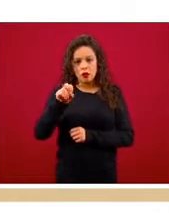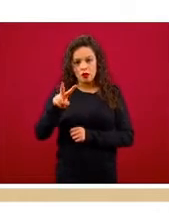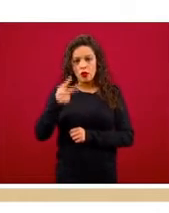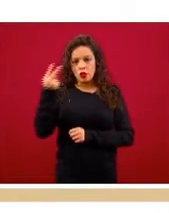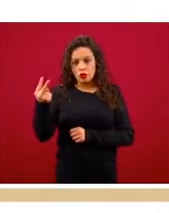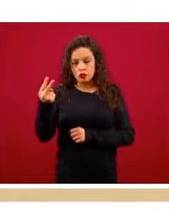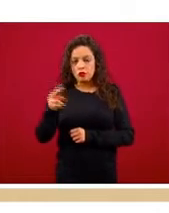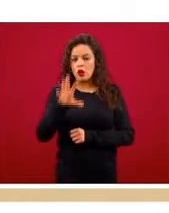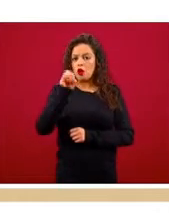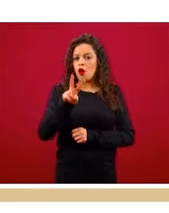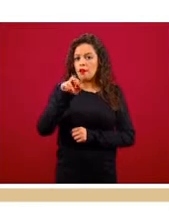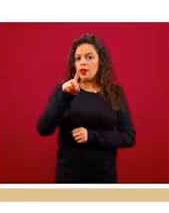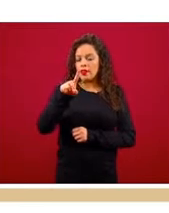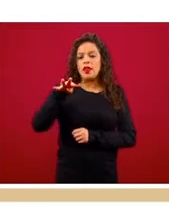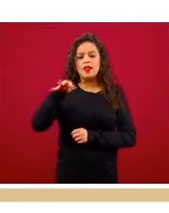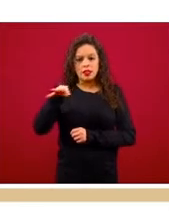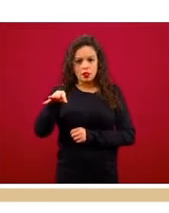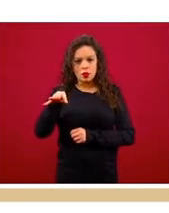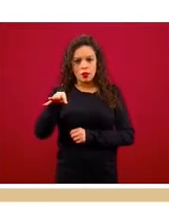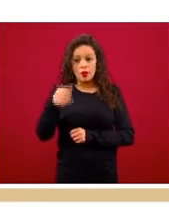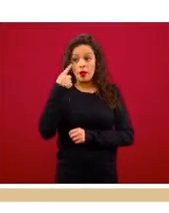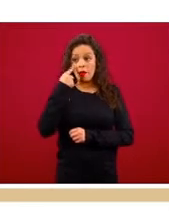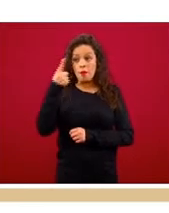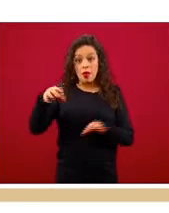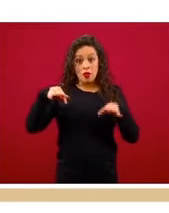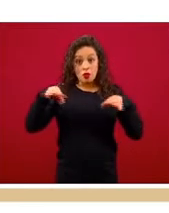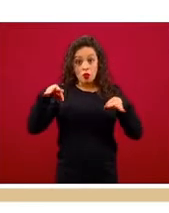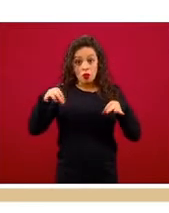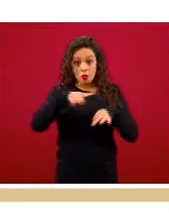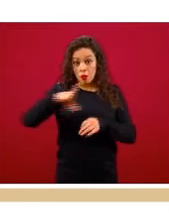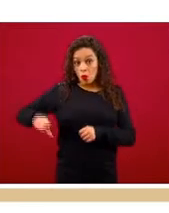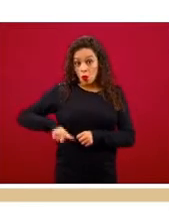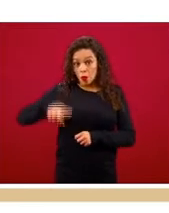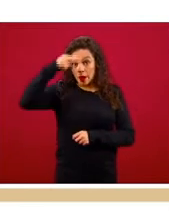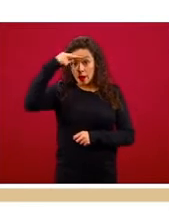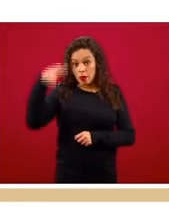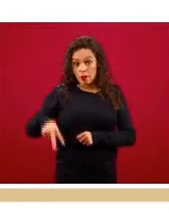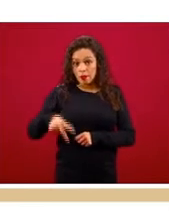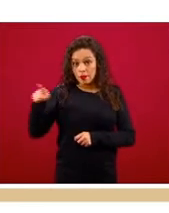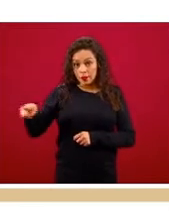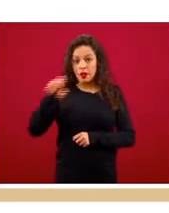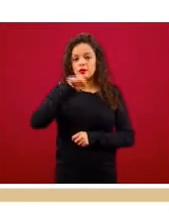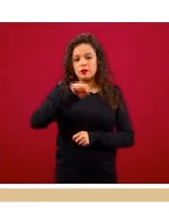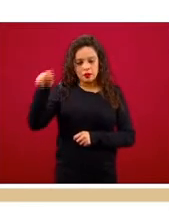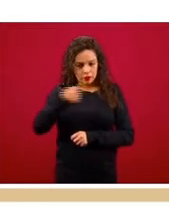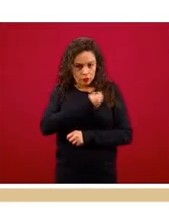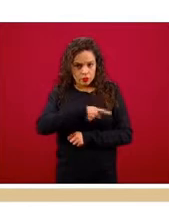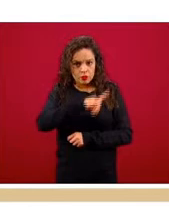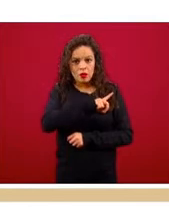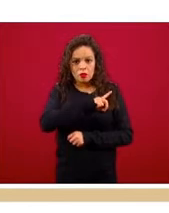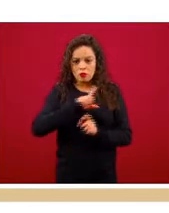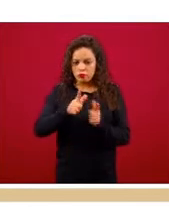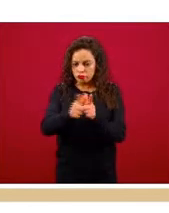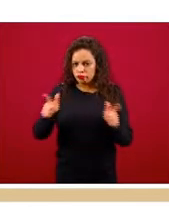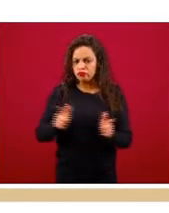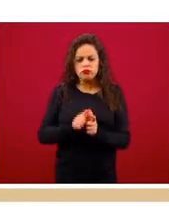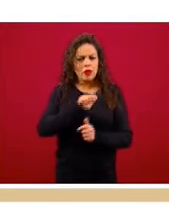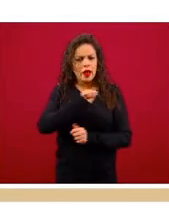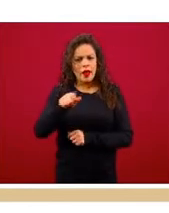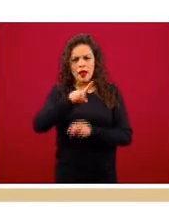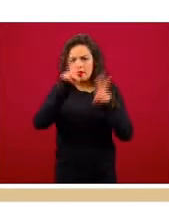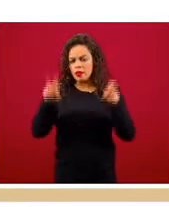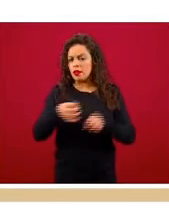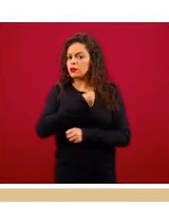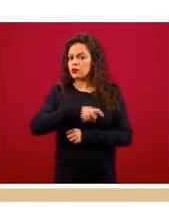SARS-2. This is a document issued by the Mexican government and the health ministry, and we specifically published